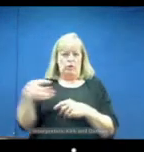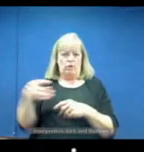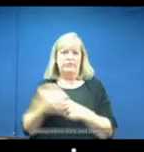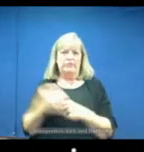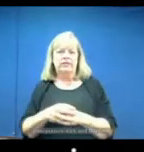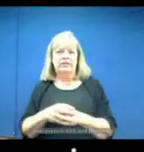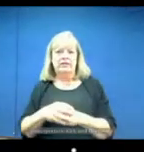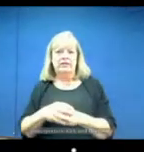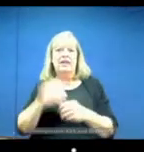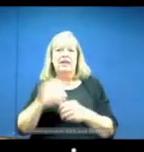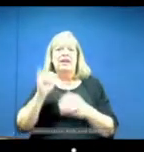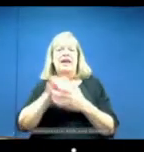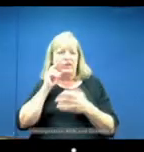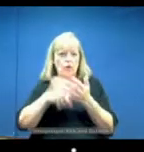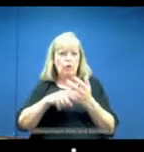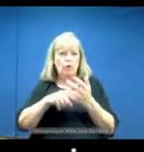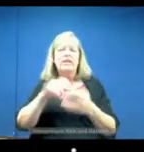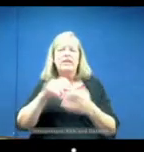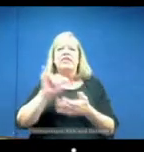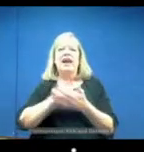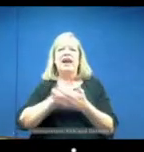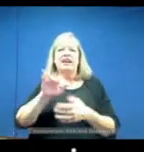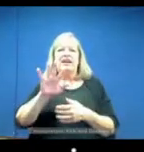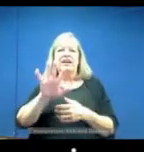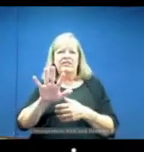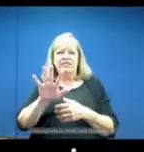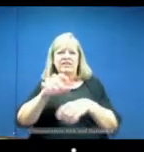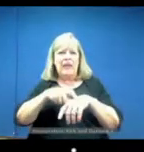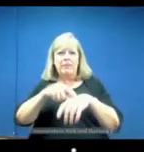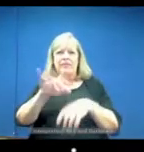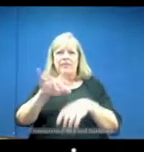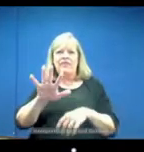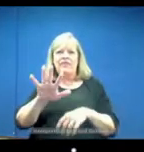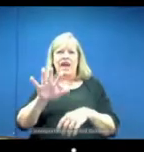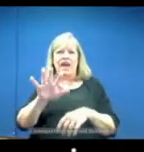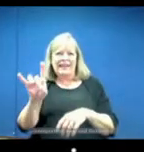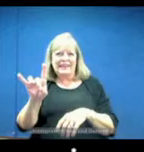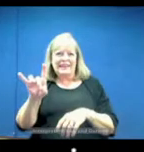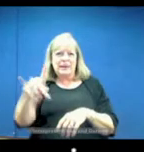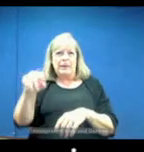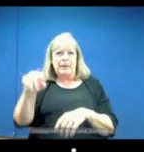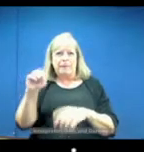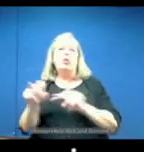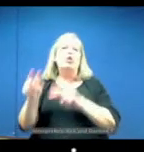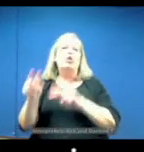5:18 p.m. if you want to go up and download it.